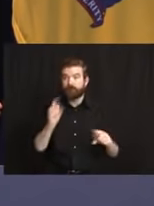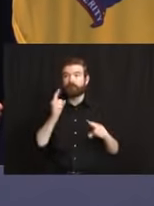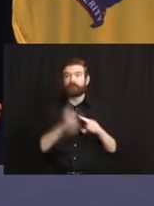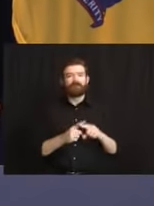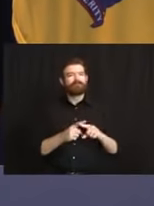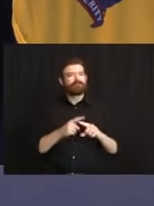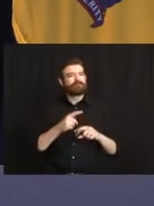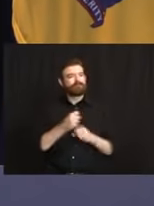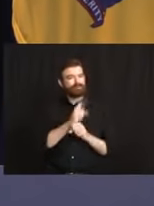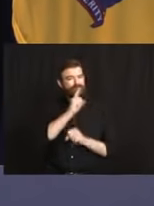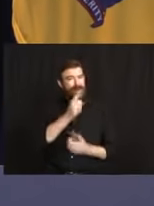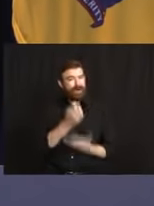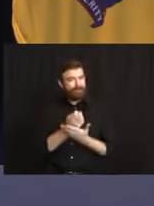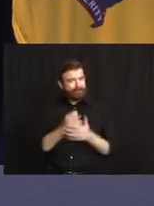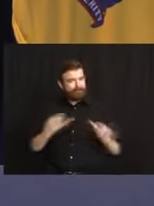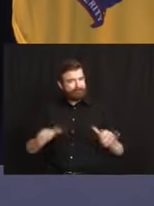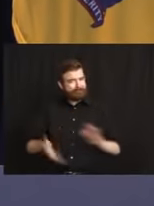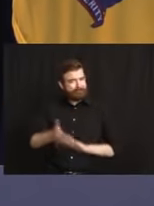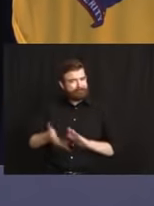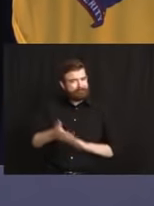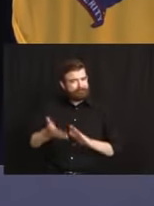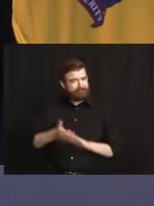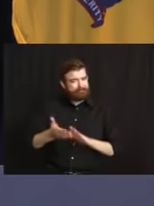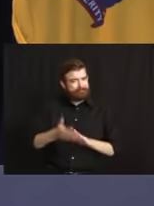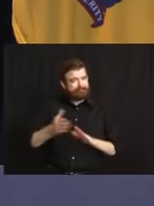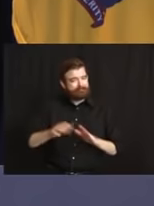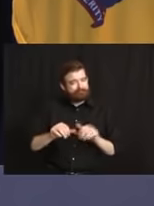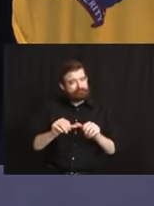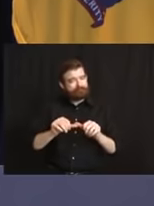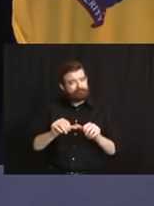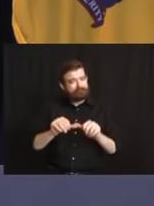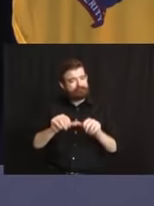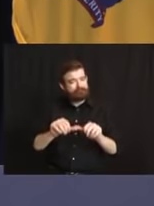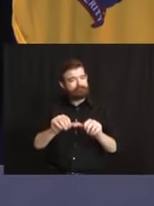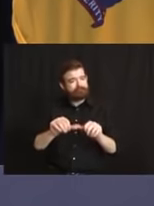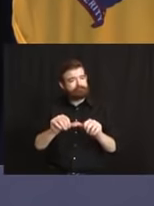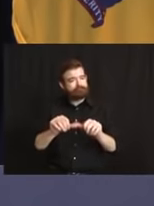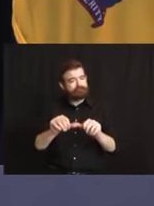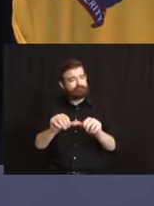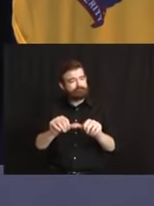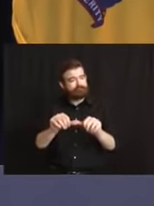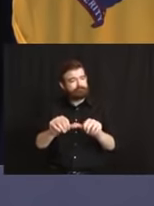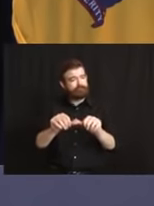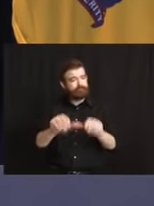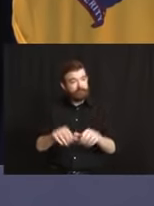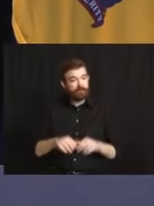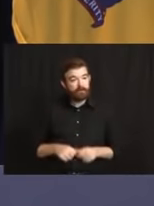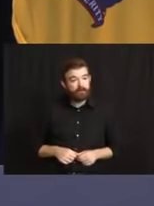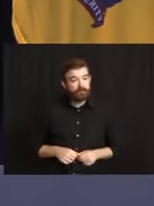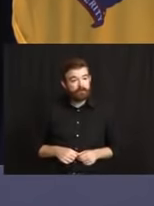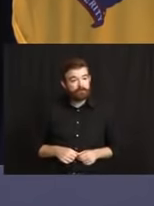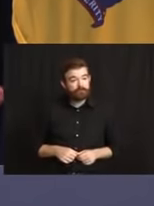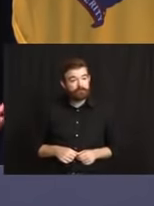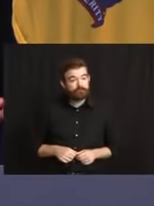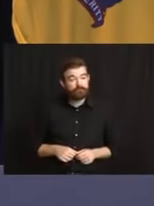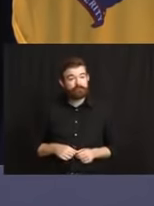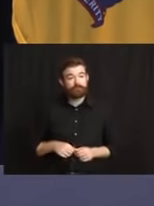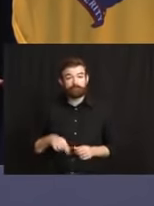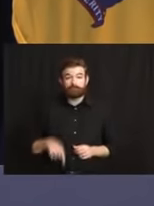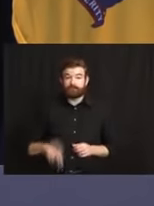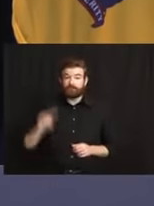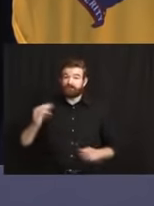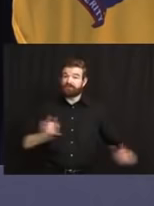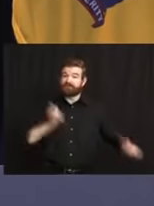other. So we have been, I think you've seen, as aggressive as any American state closing, and